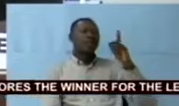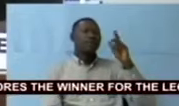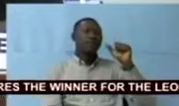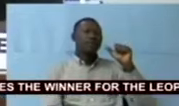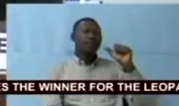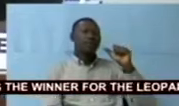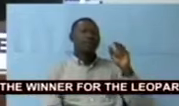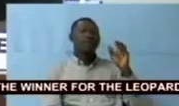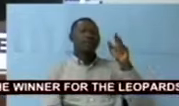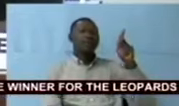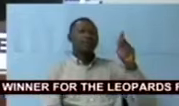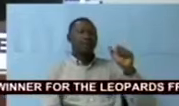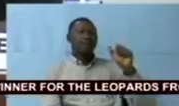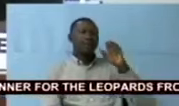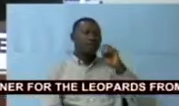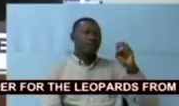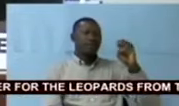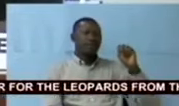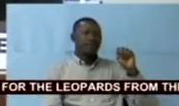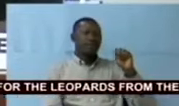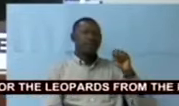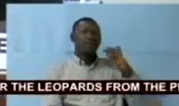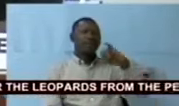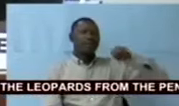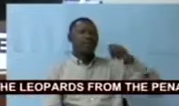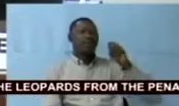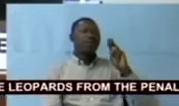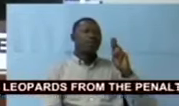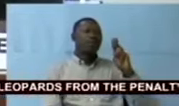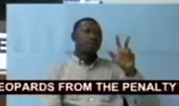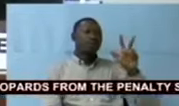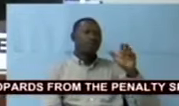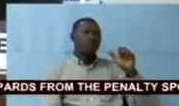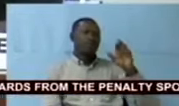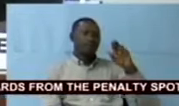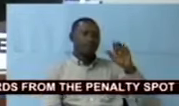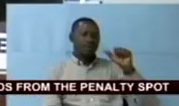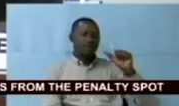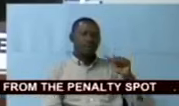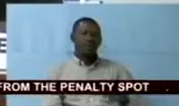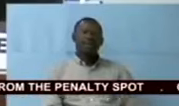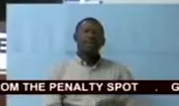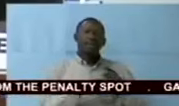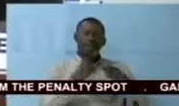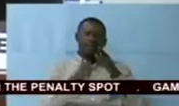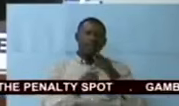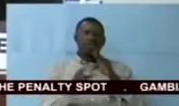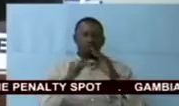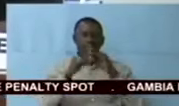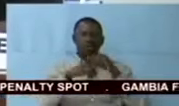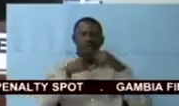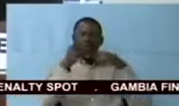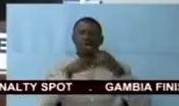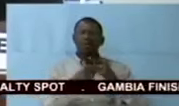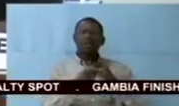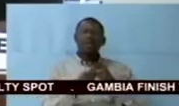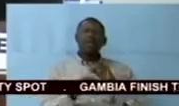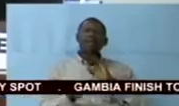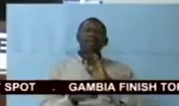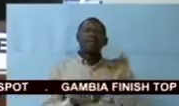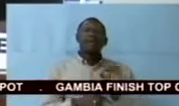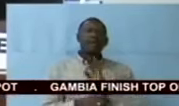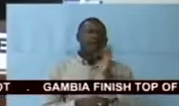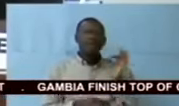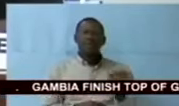in Dokotango. You then talked about a very interesting case in which you were involved in. We not in a case do found